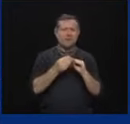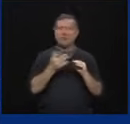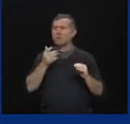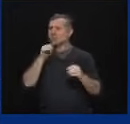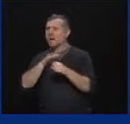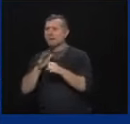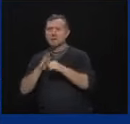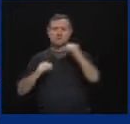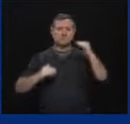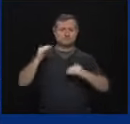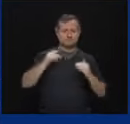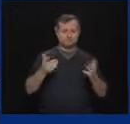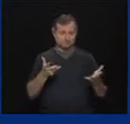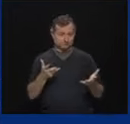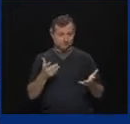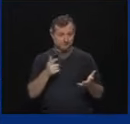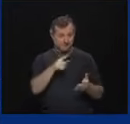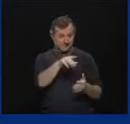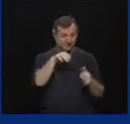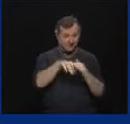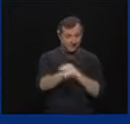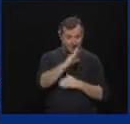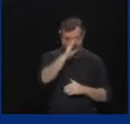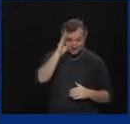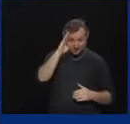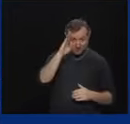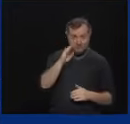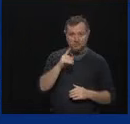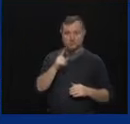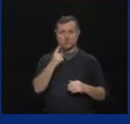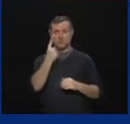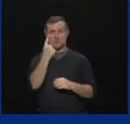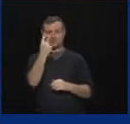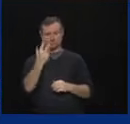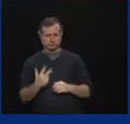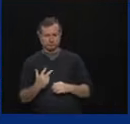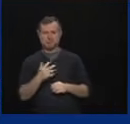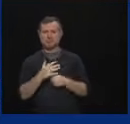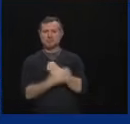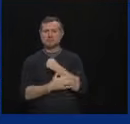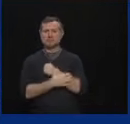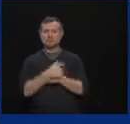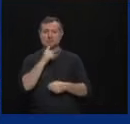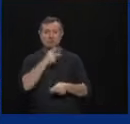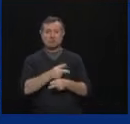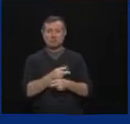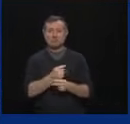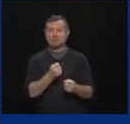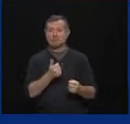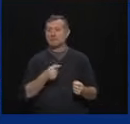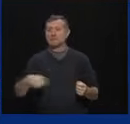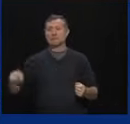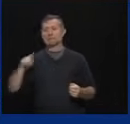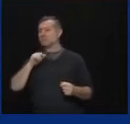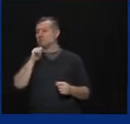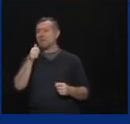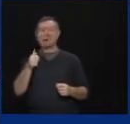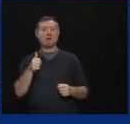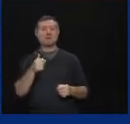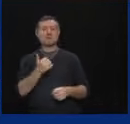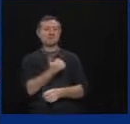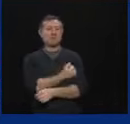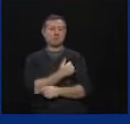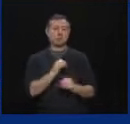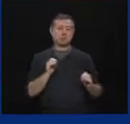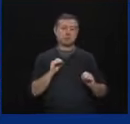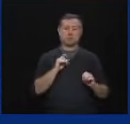into a hospital in a place like that, that one third of the people taking care of you may not be vaccinated. I think that people need to